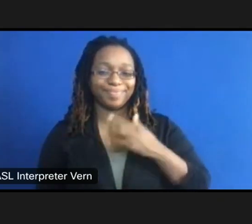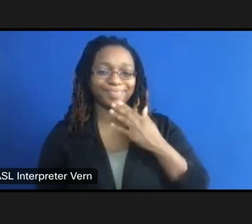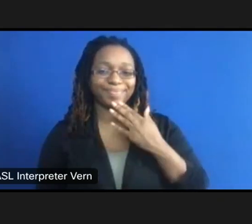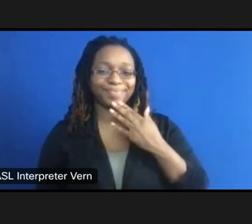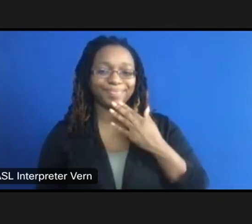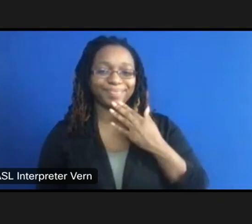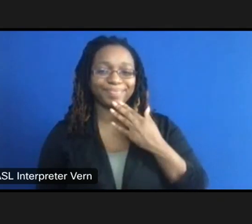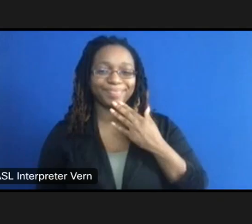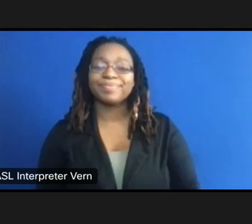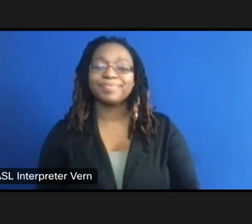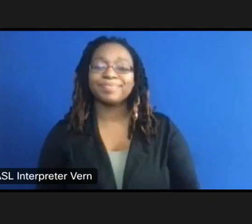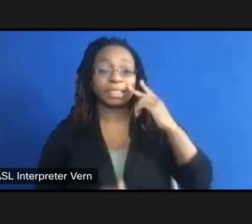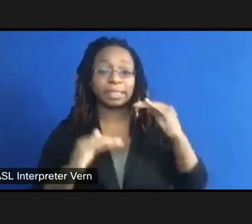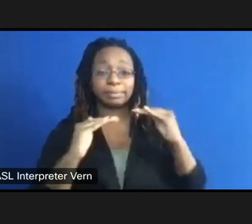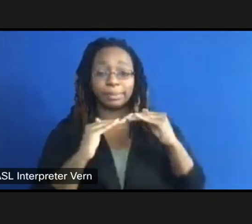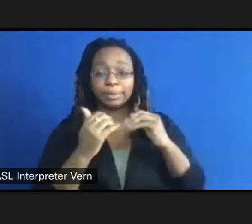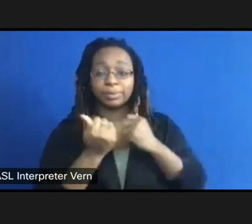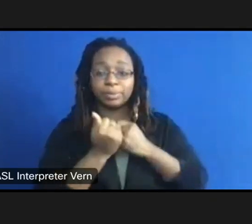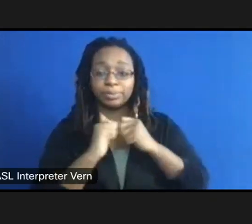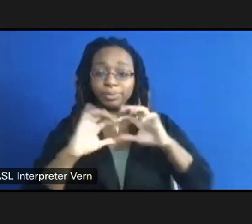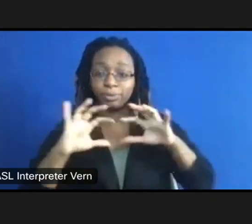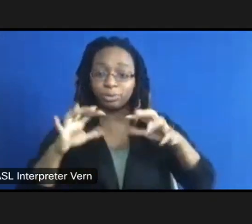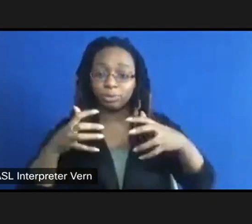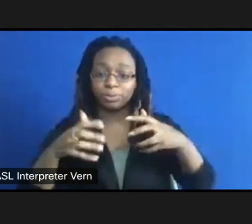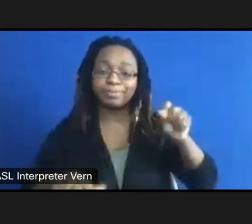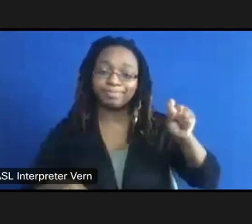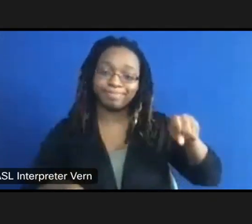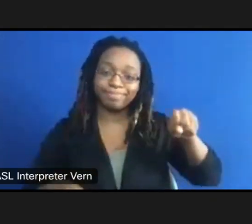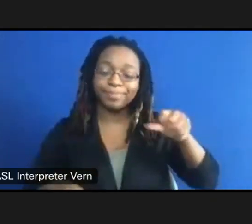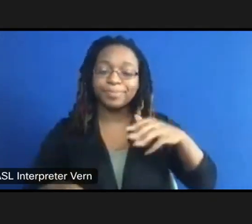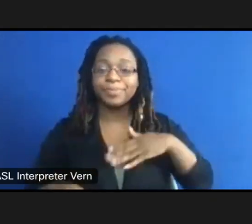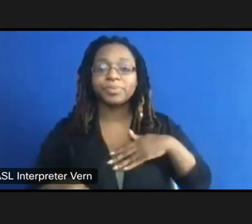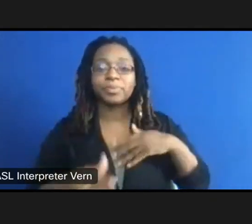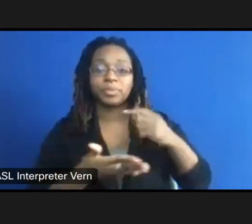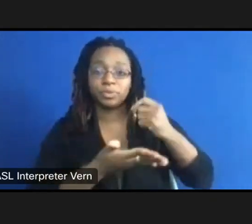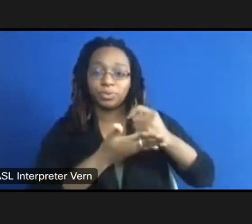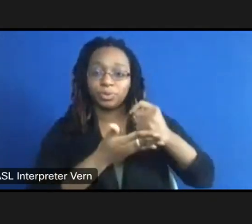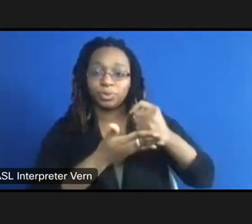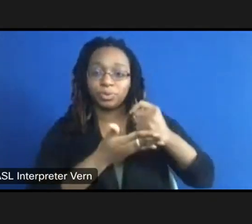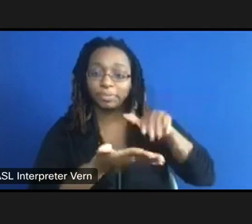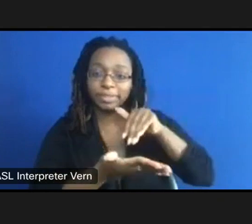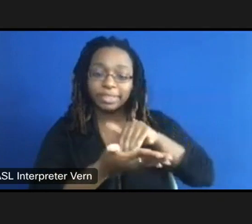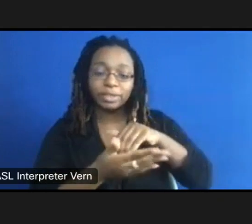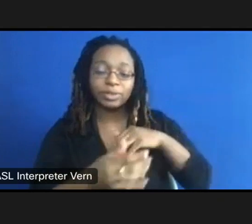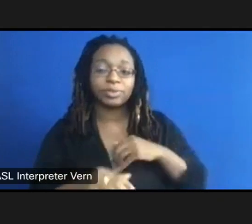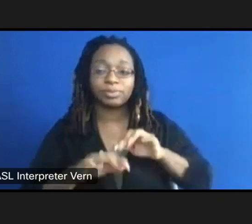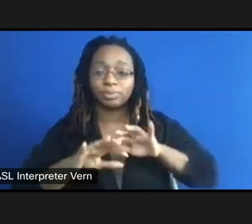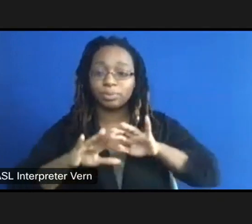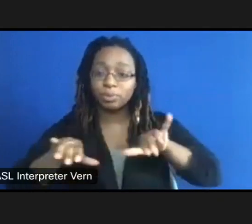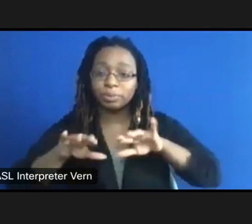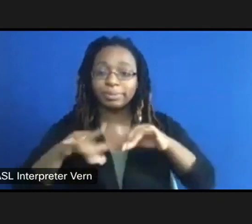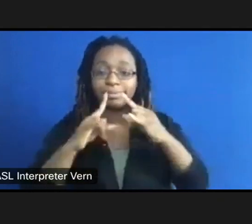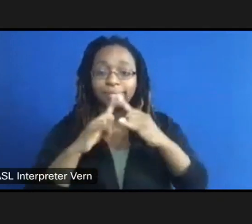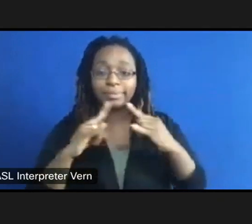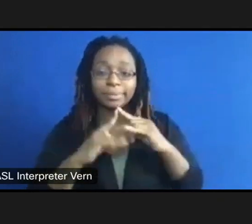I see peer support groups. Yep. A treatment center, swimming and camping. Yeah,